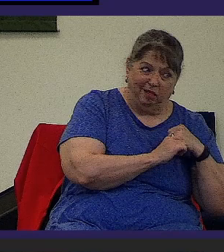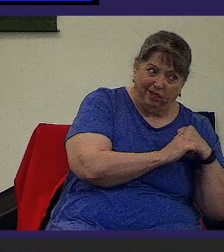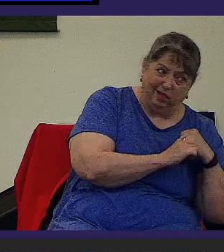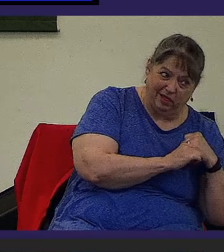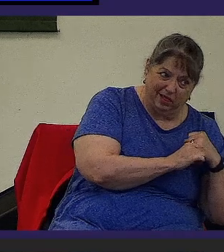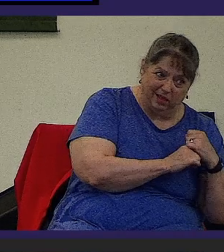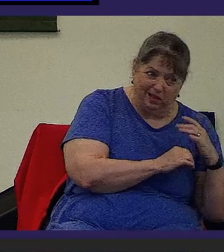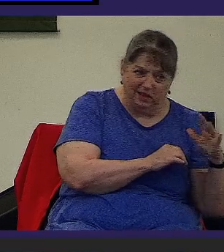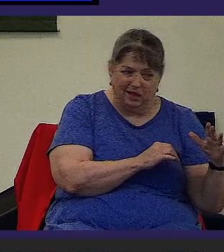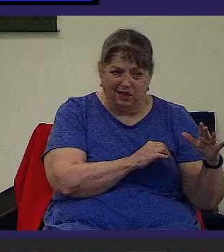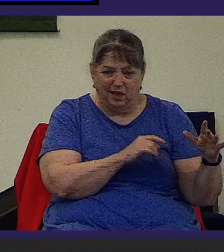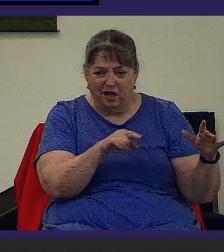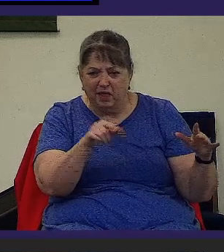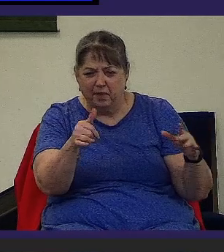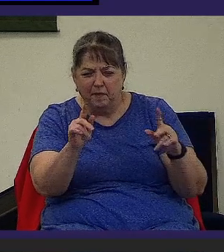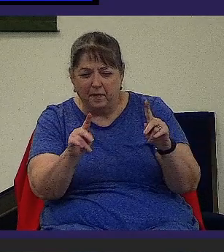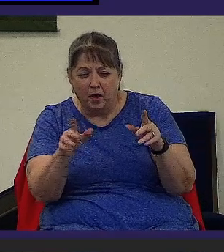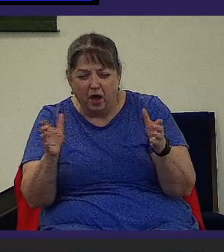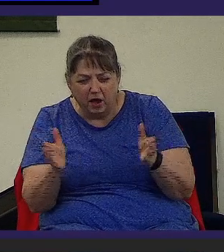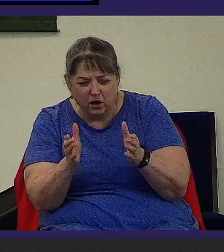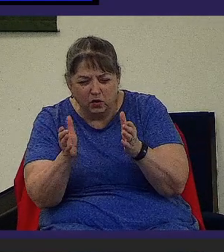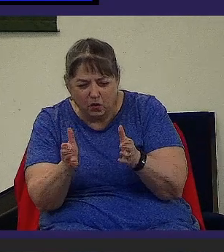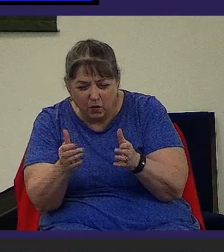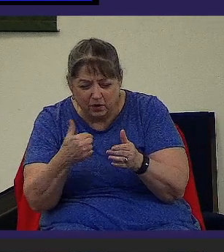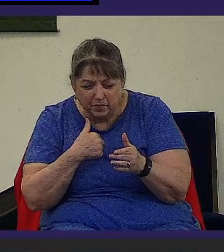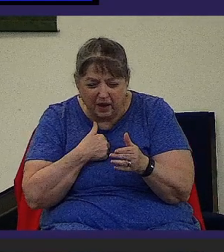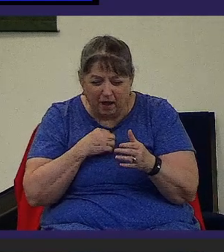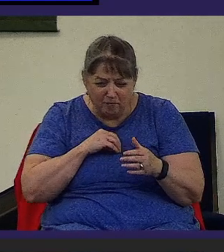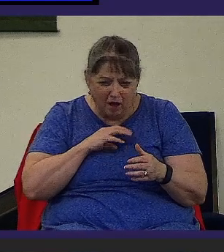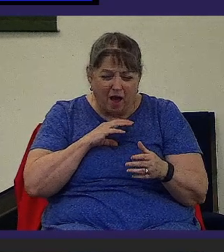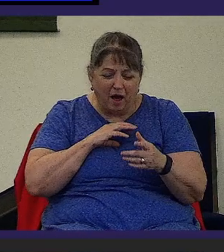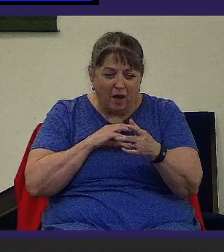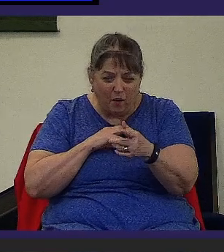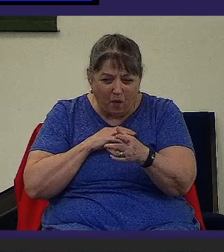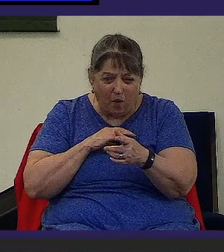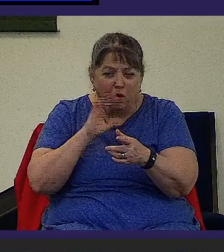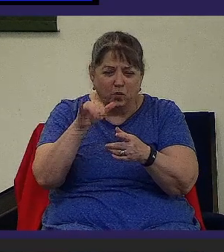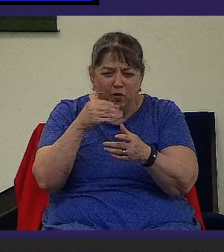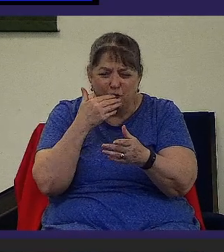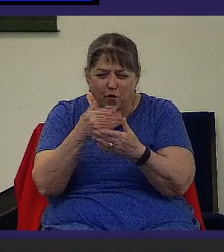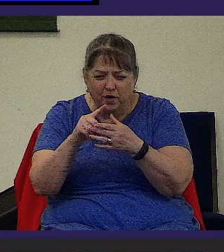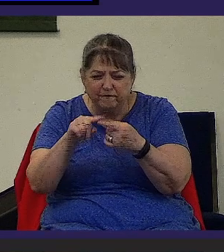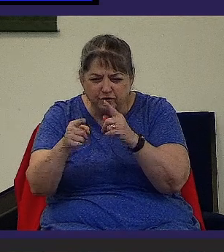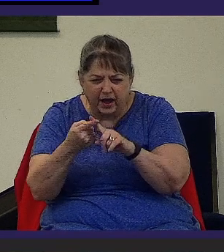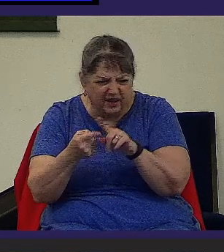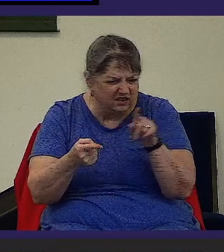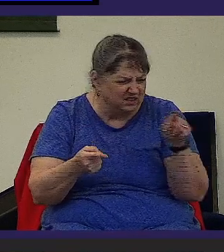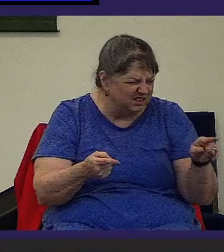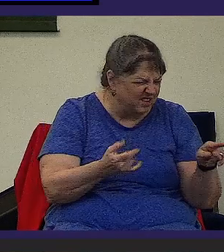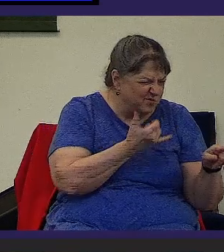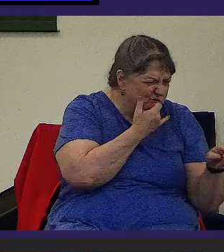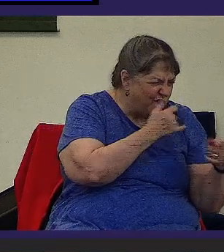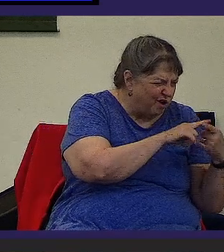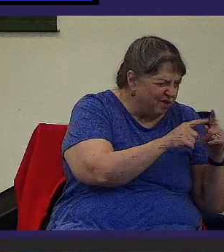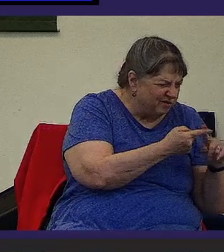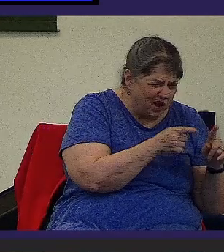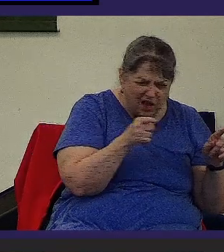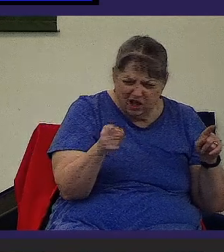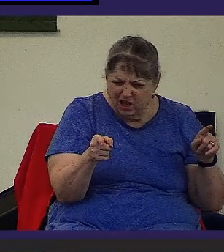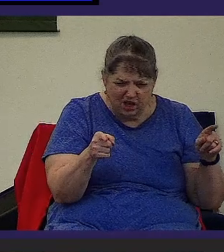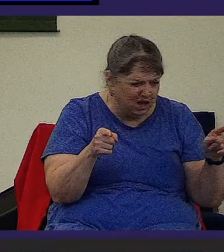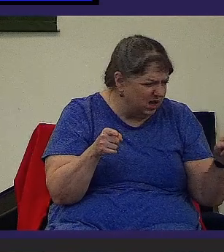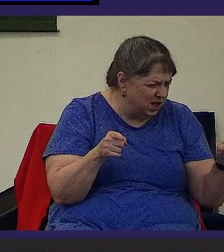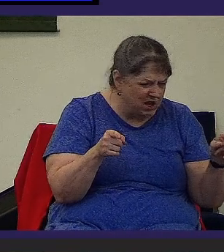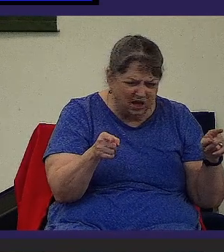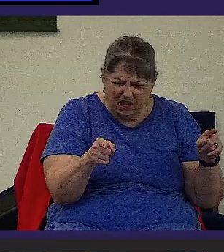some come to encourage you those are the ones you want to hold on to those are the ones who are encouraging you to do right to fulfill your